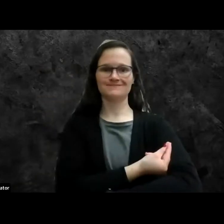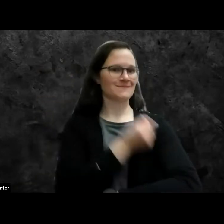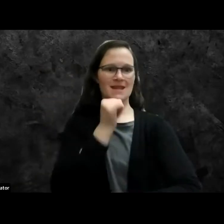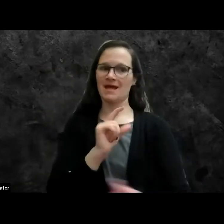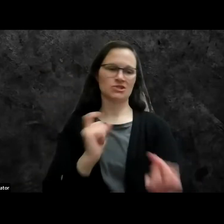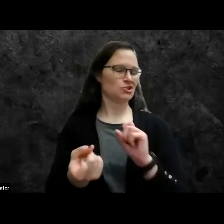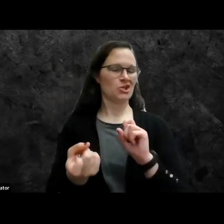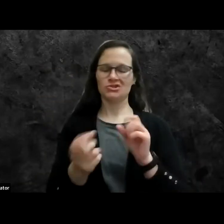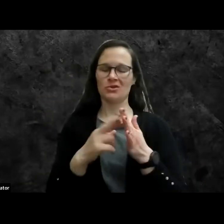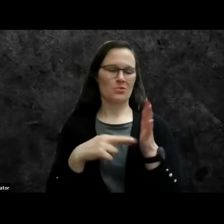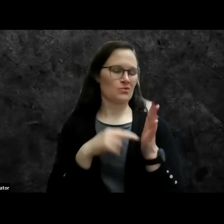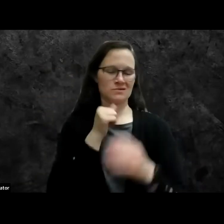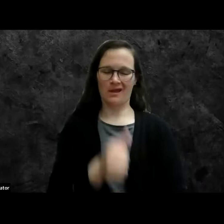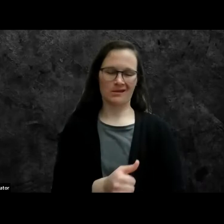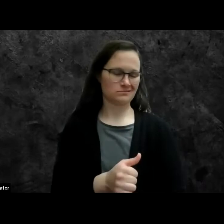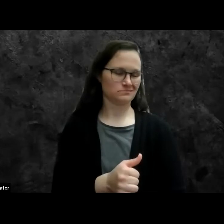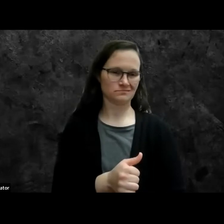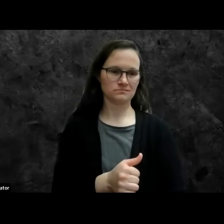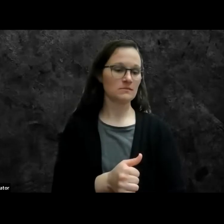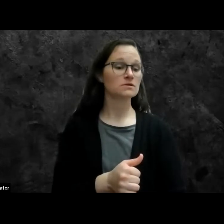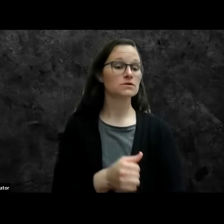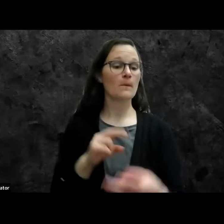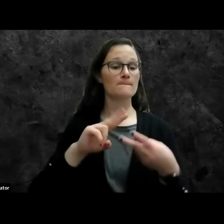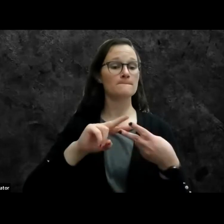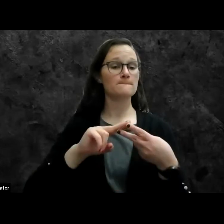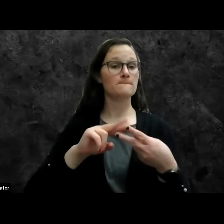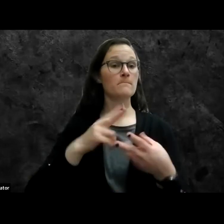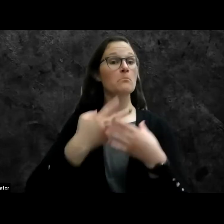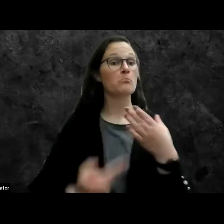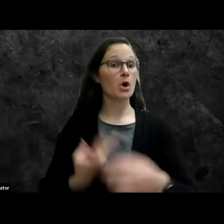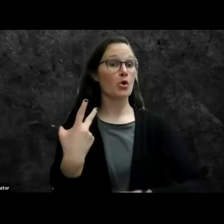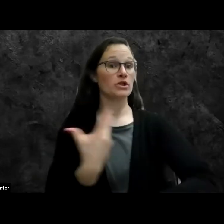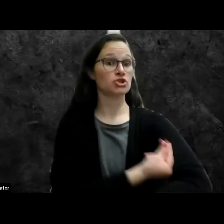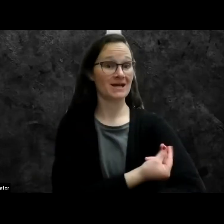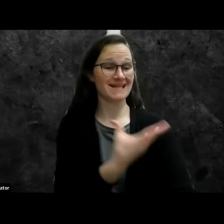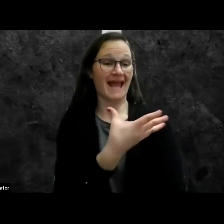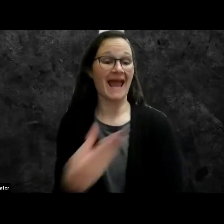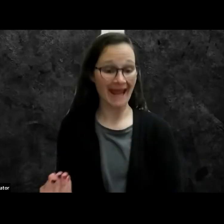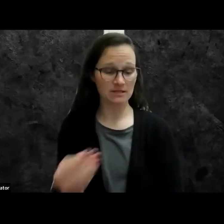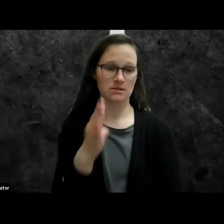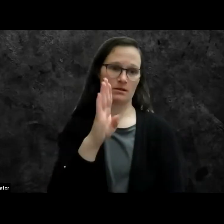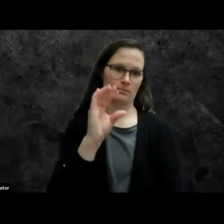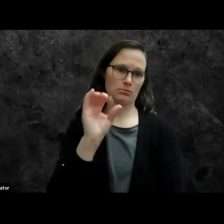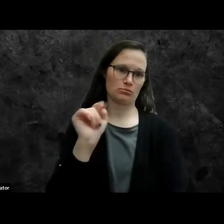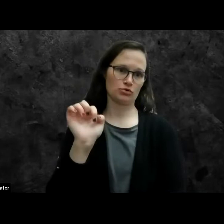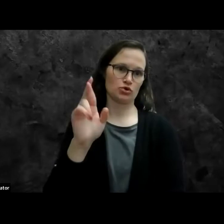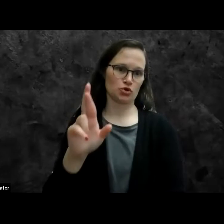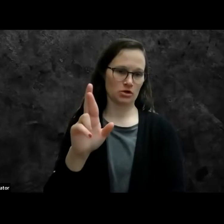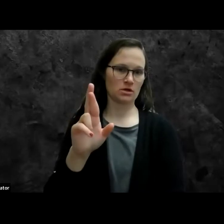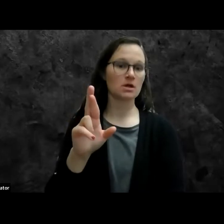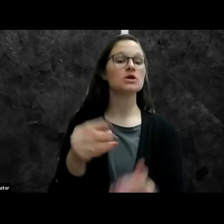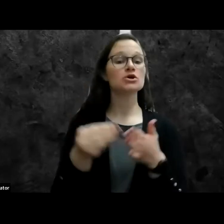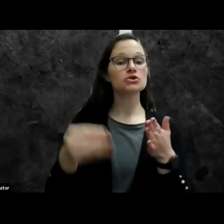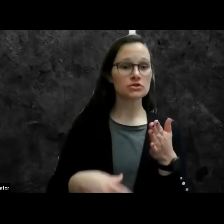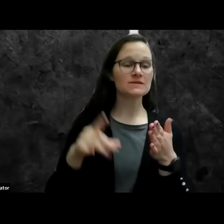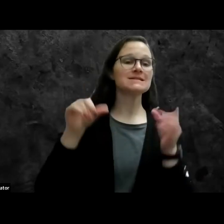but boosted when the time comes. John will talk about that in a minute. And of course, the students have the opportunity to either do vaccine with